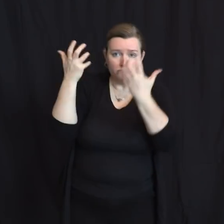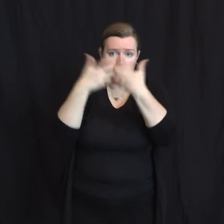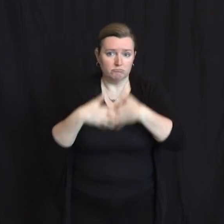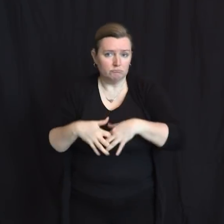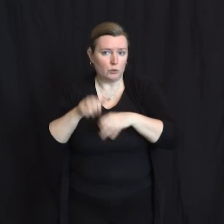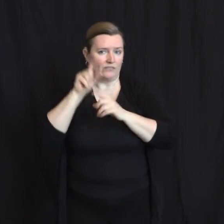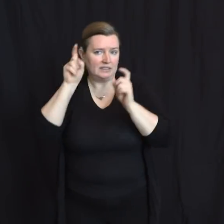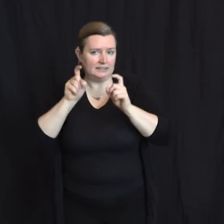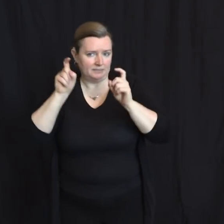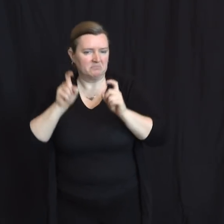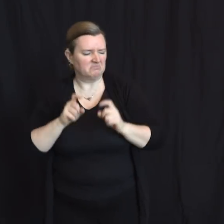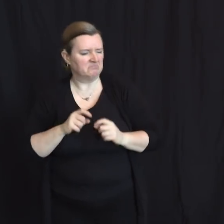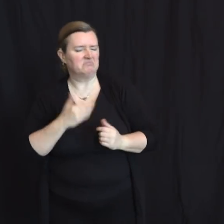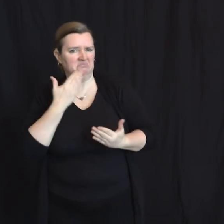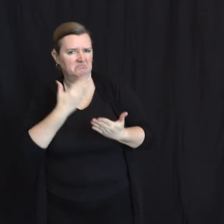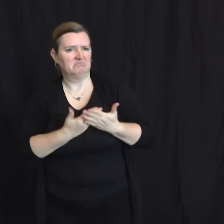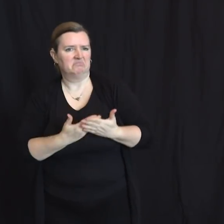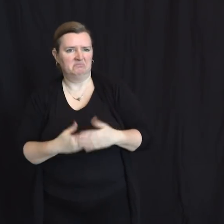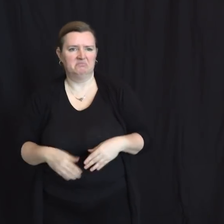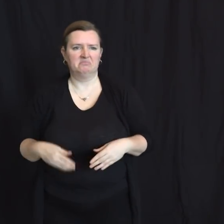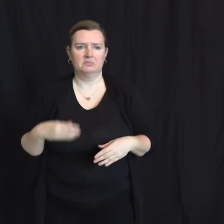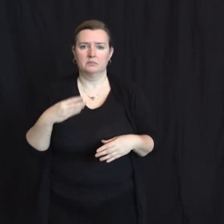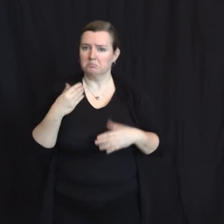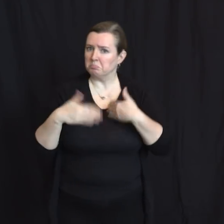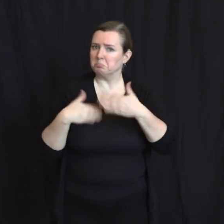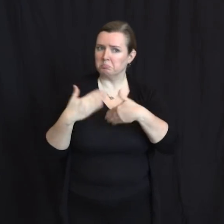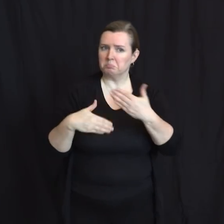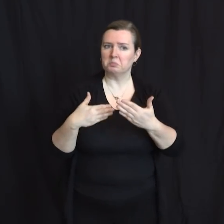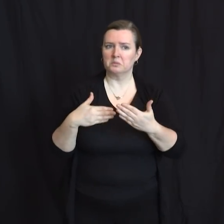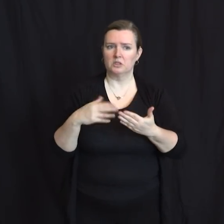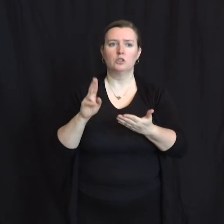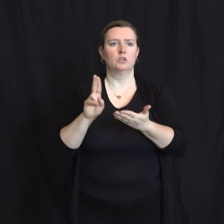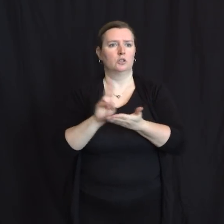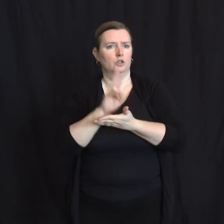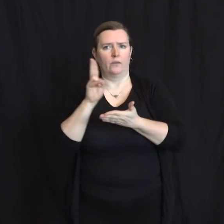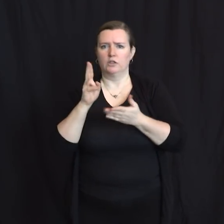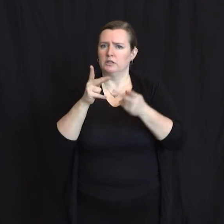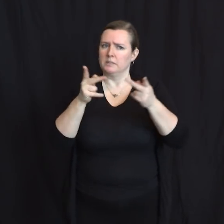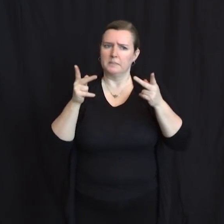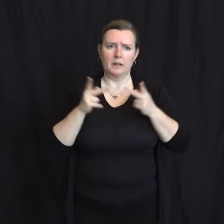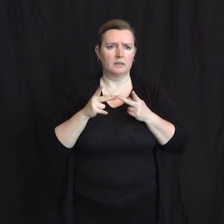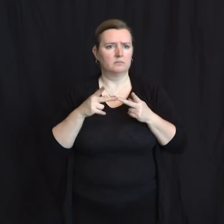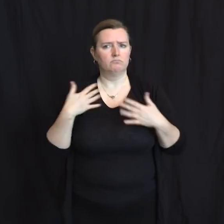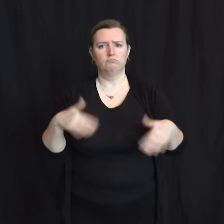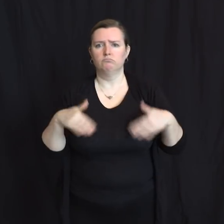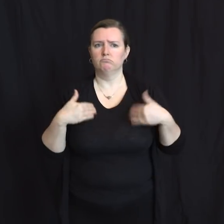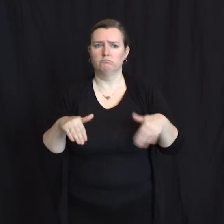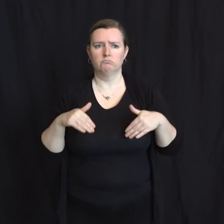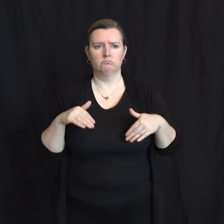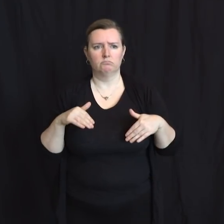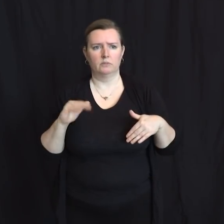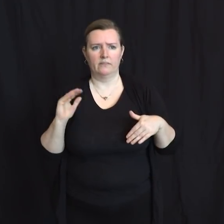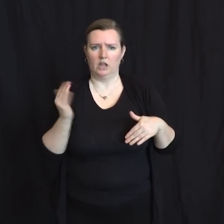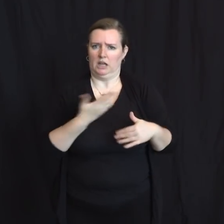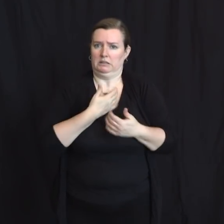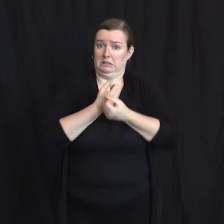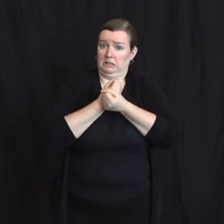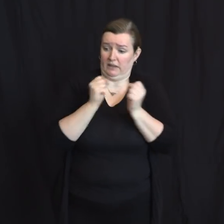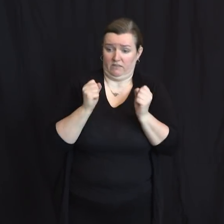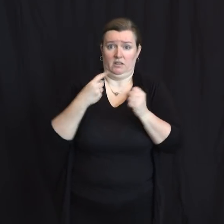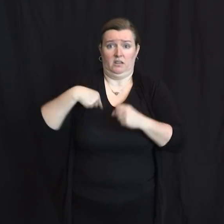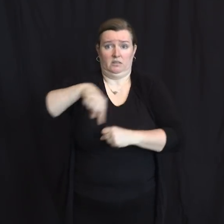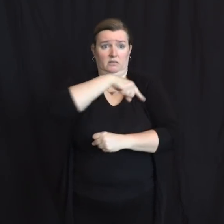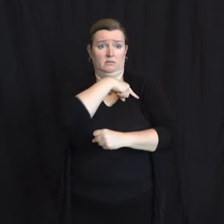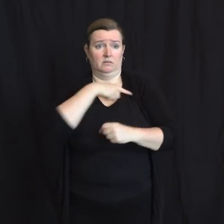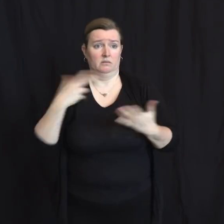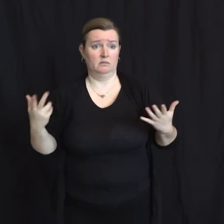things continue to go well, Rutgers alone could be the source of a lot of our salvation in terms of the testing we're going to need to